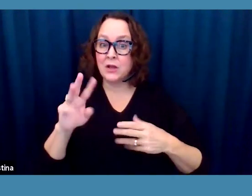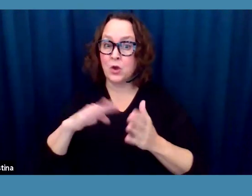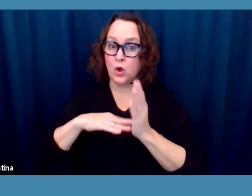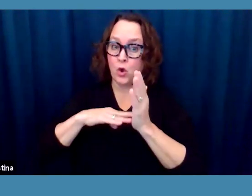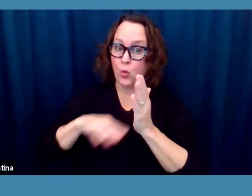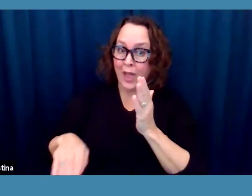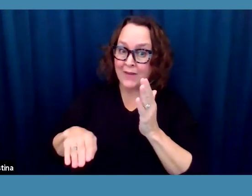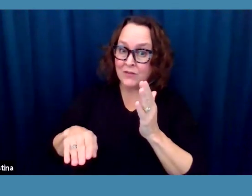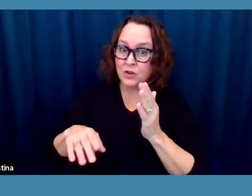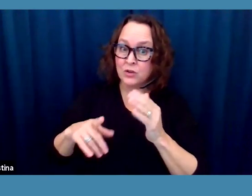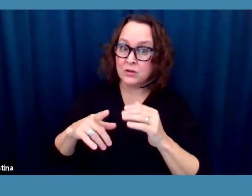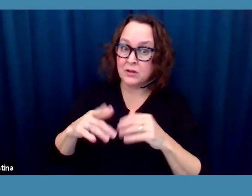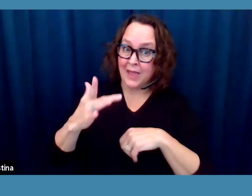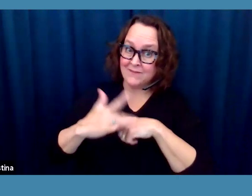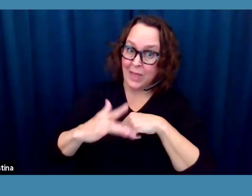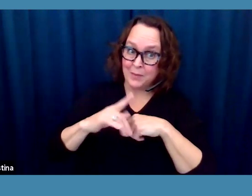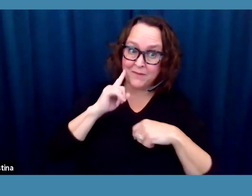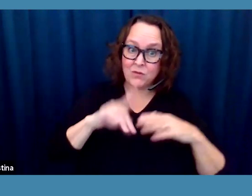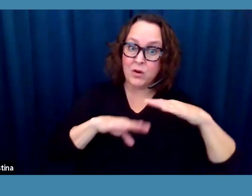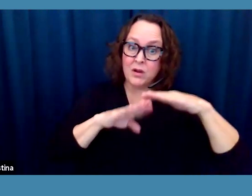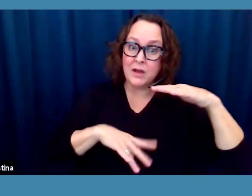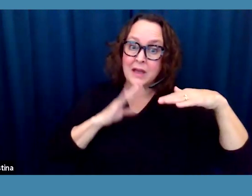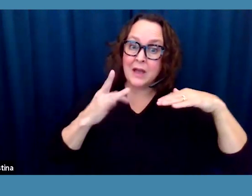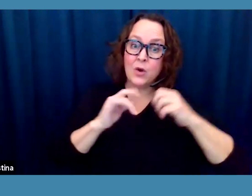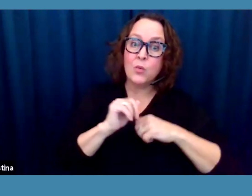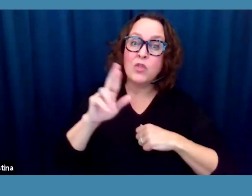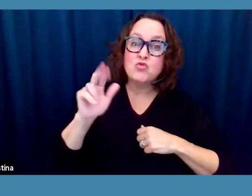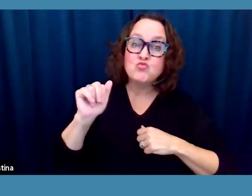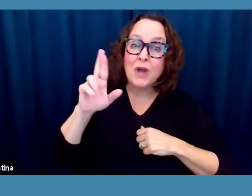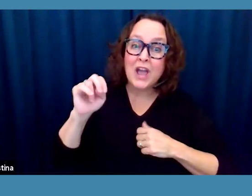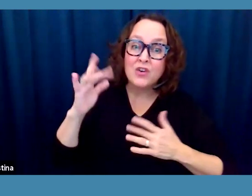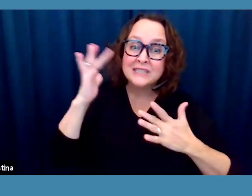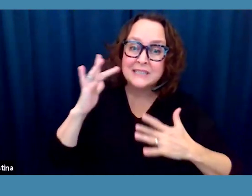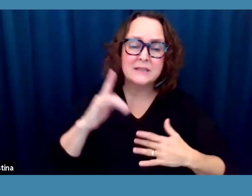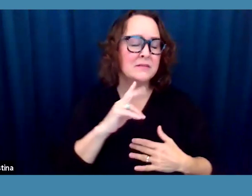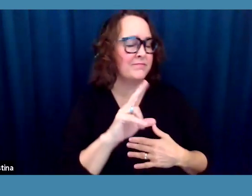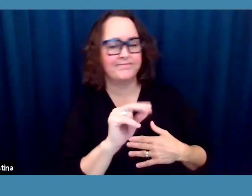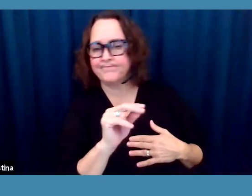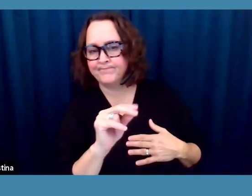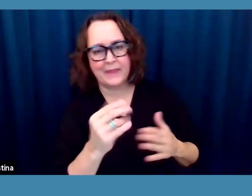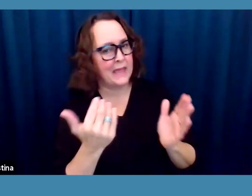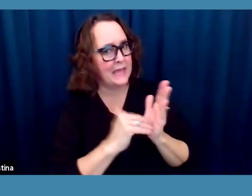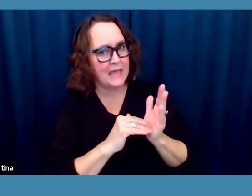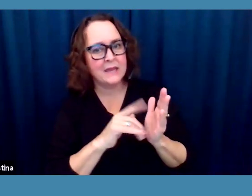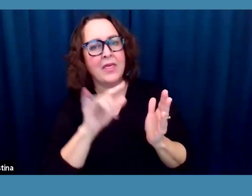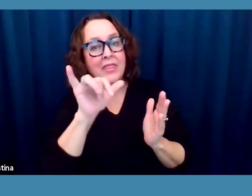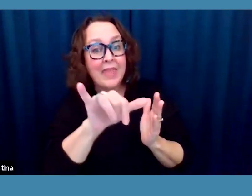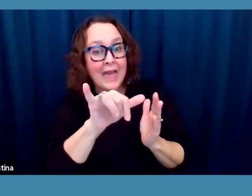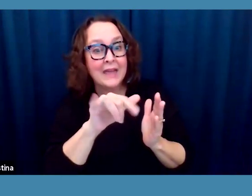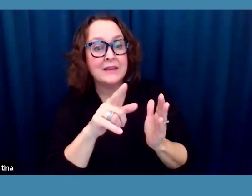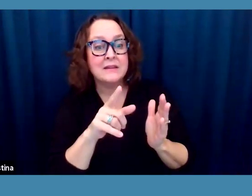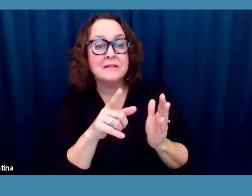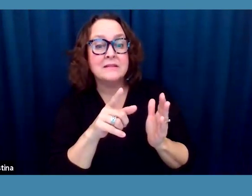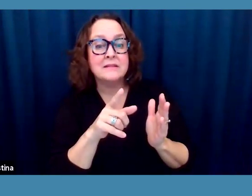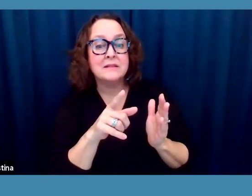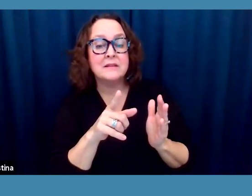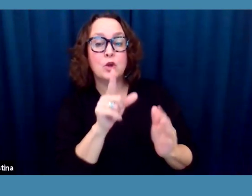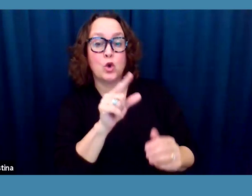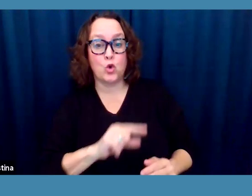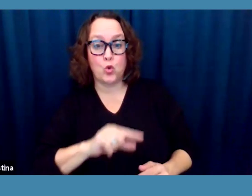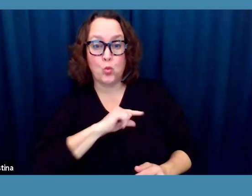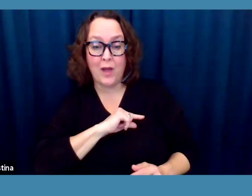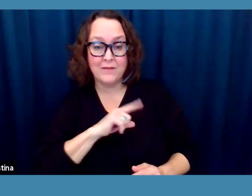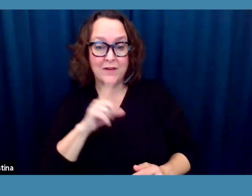rare diseases? Yeah, no. So again, that's either going to be, if you qualify for the APD,